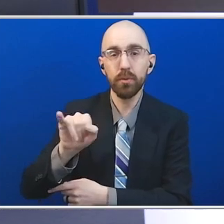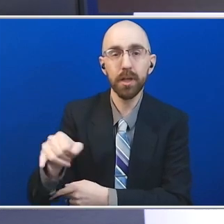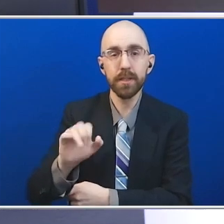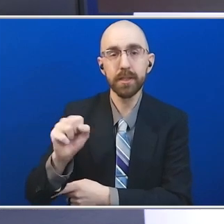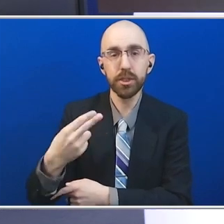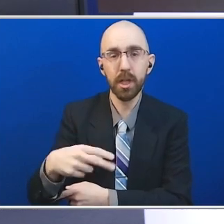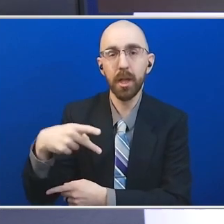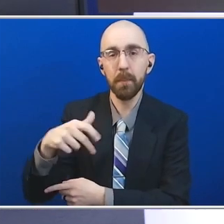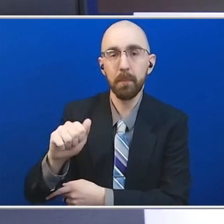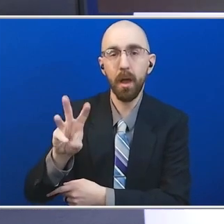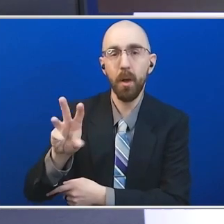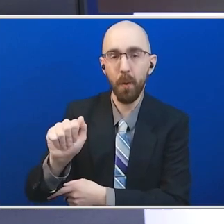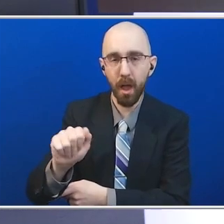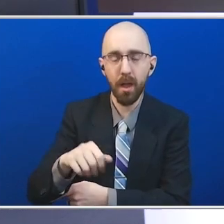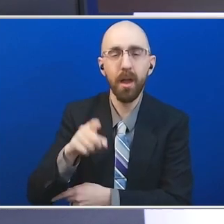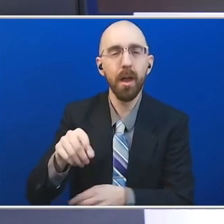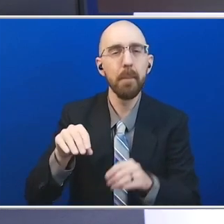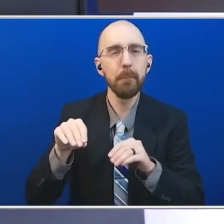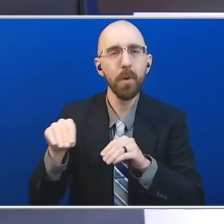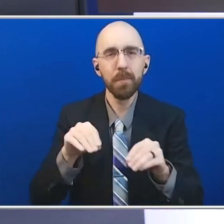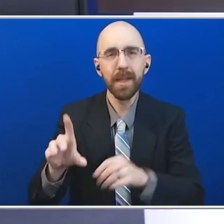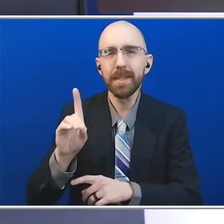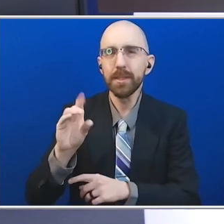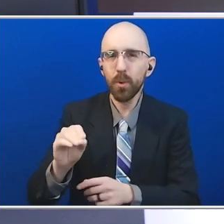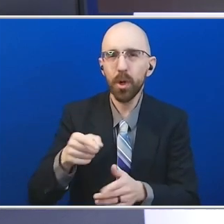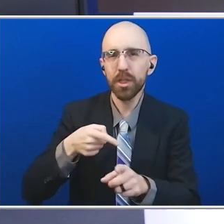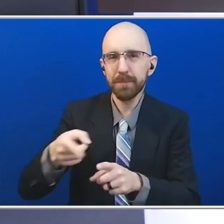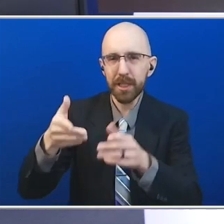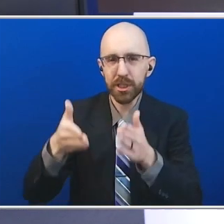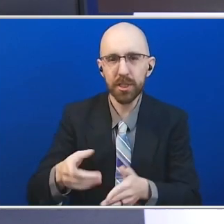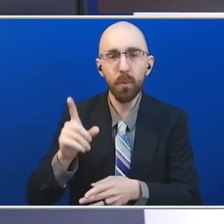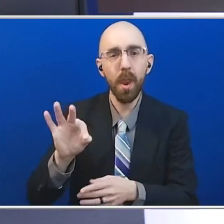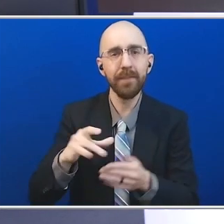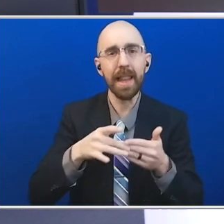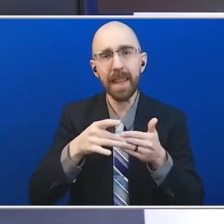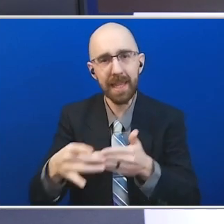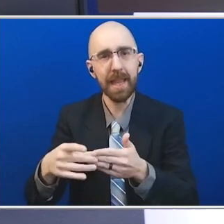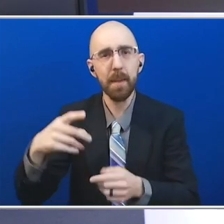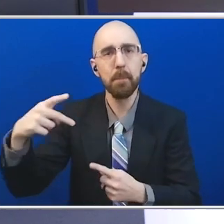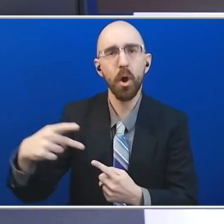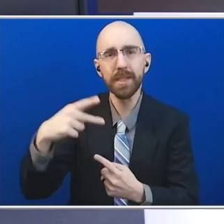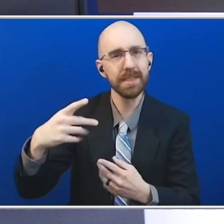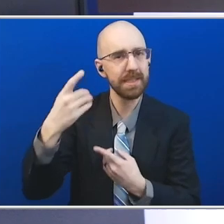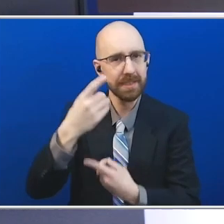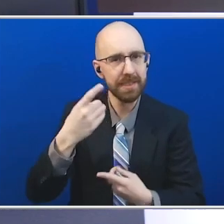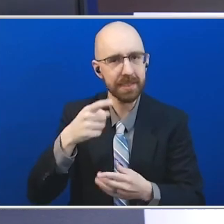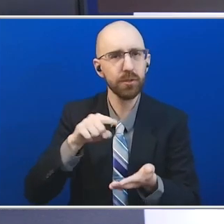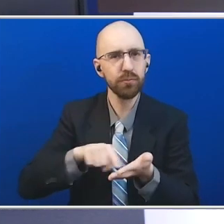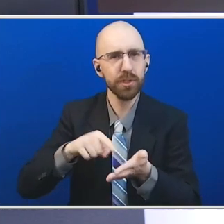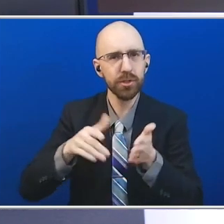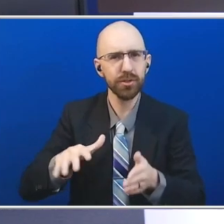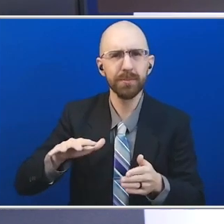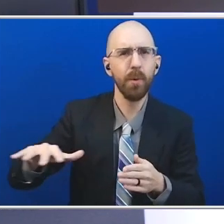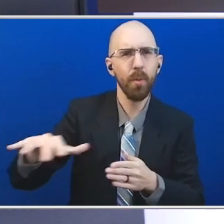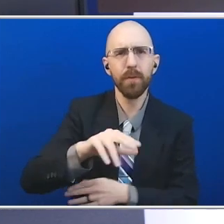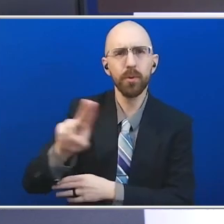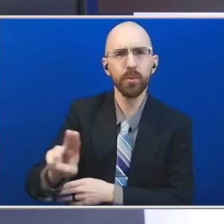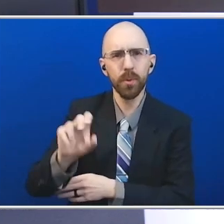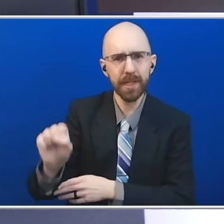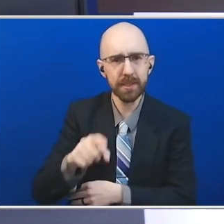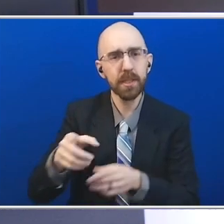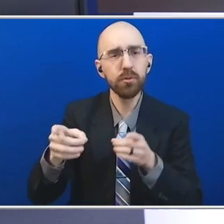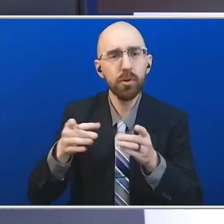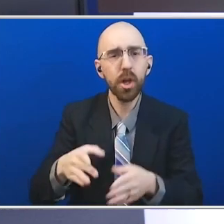movement disorder specialist and one of the leading Parkinson's disease researchers in the country. He is the director of the Parkinson's